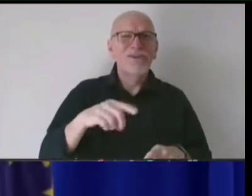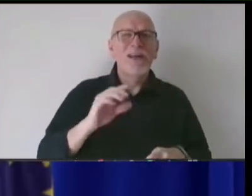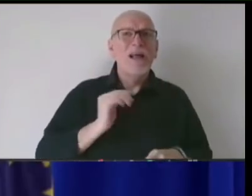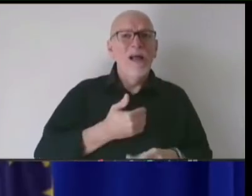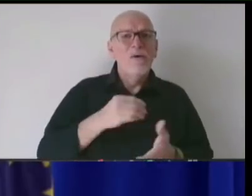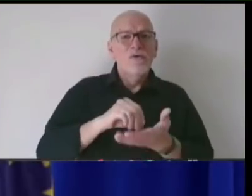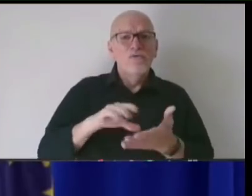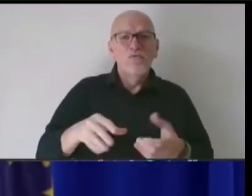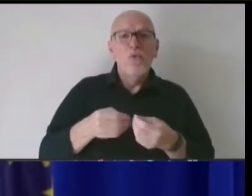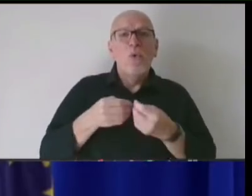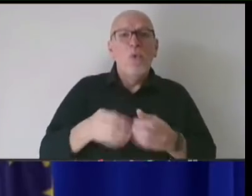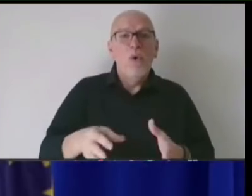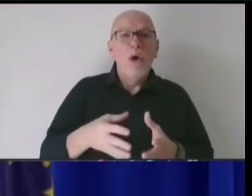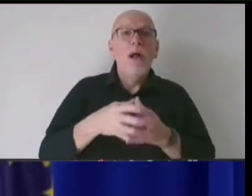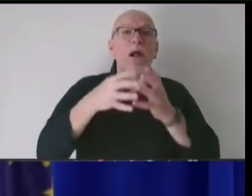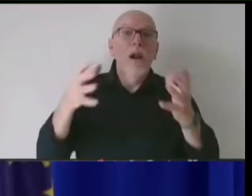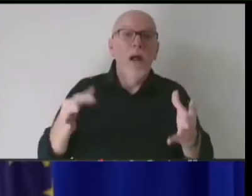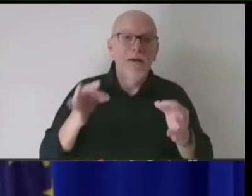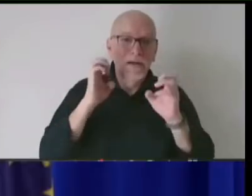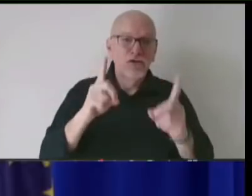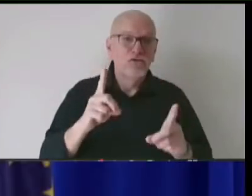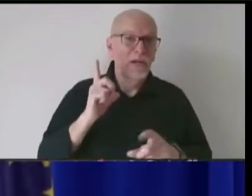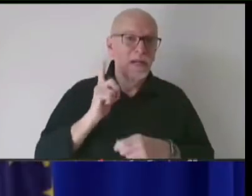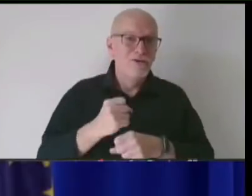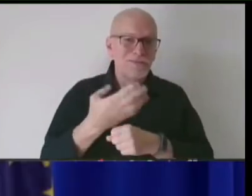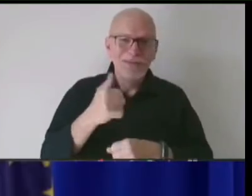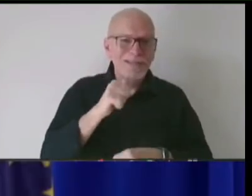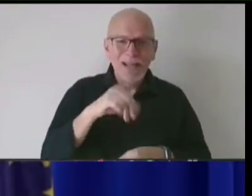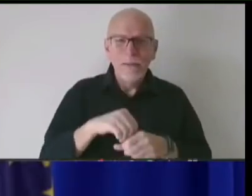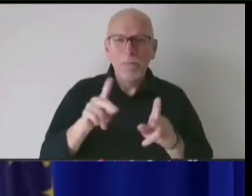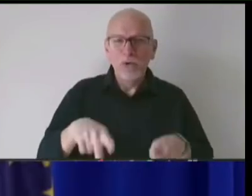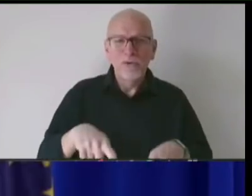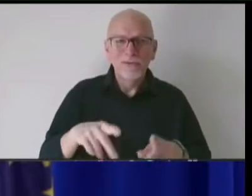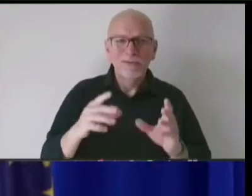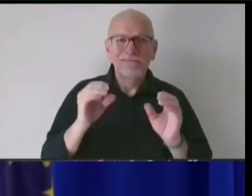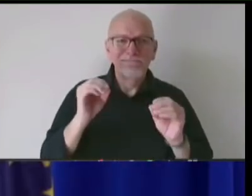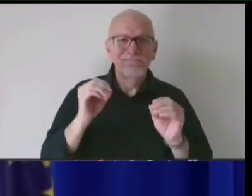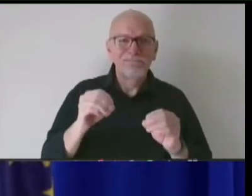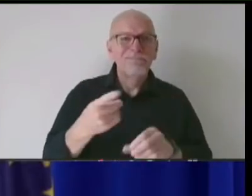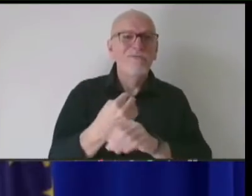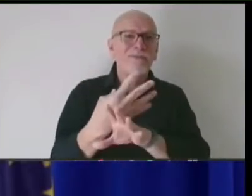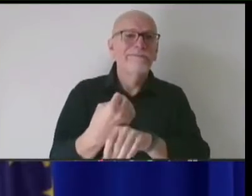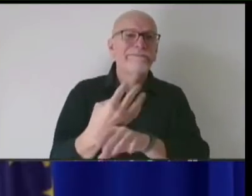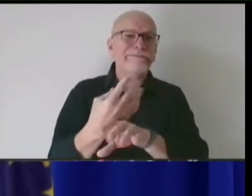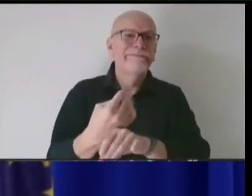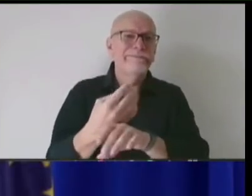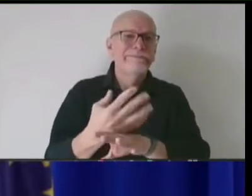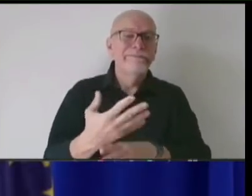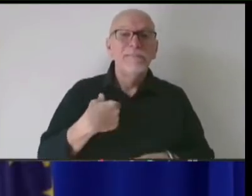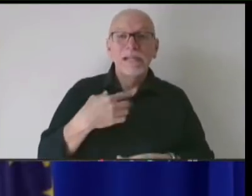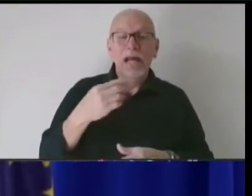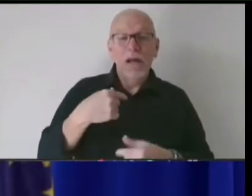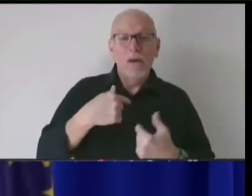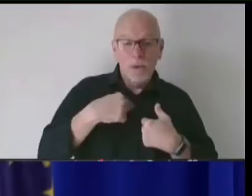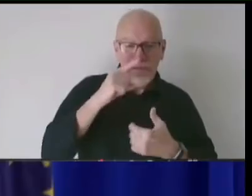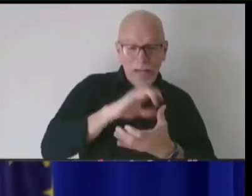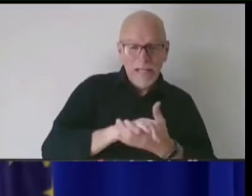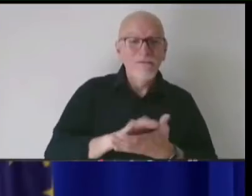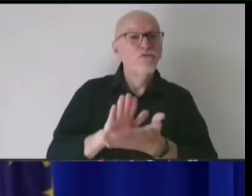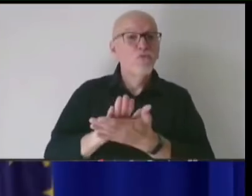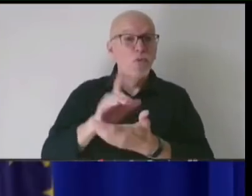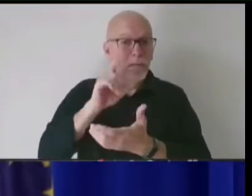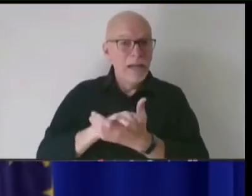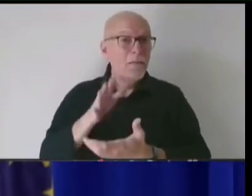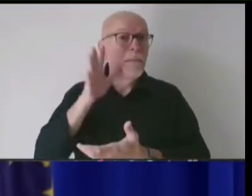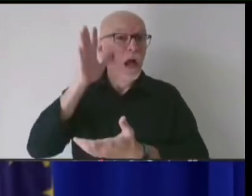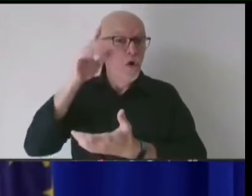lost significant ground not being in in-person education, and truly believe that our schools believe and parents believe that students